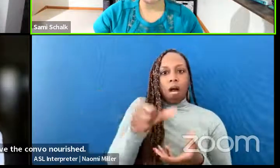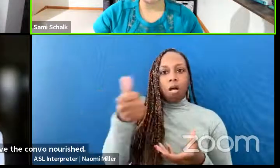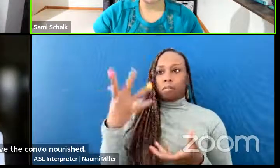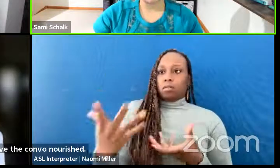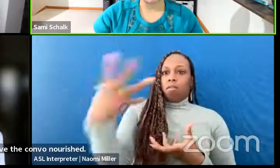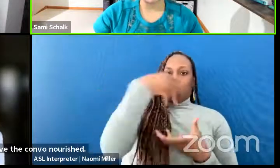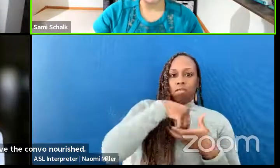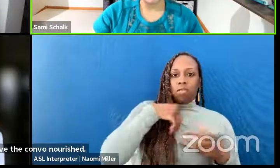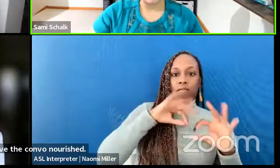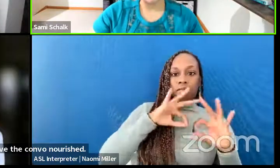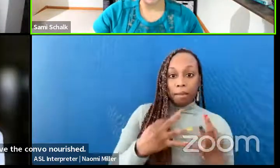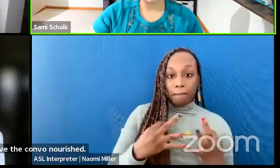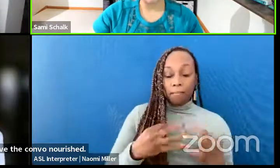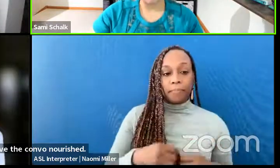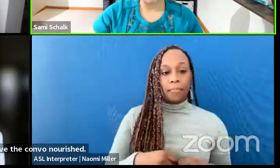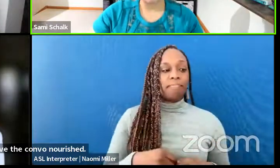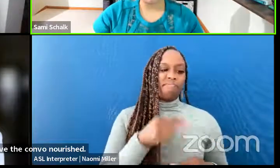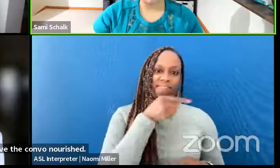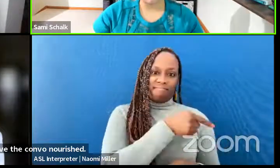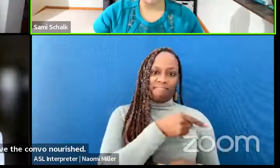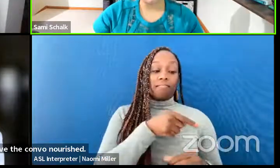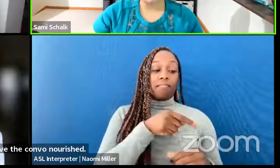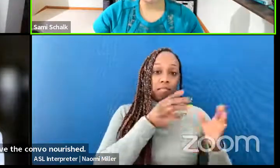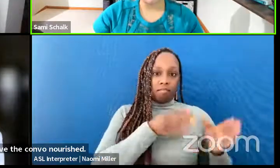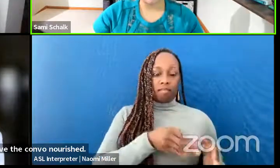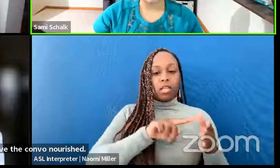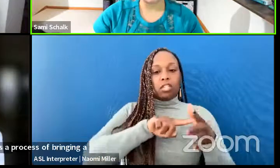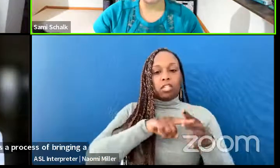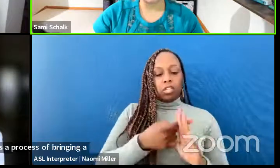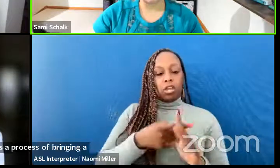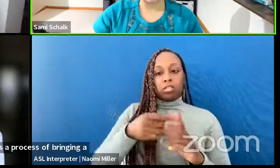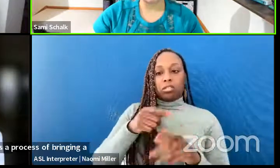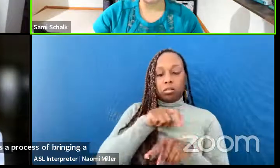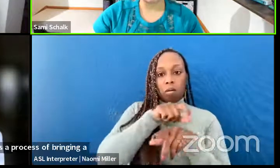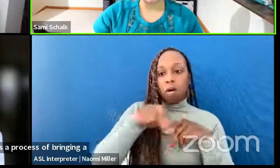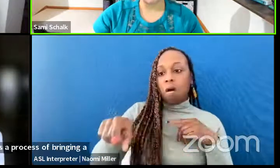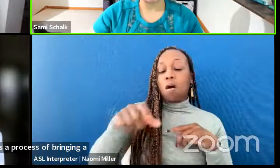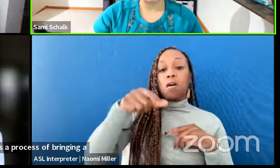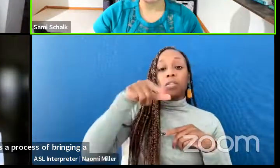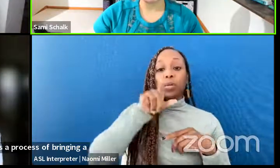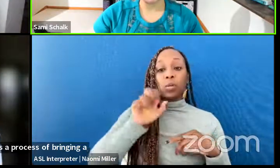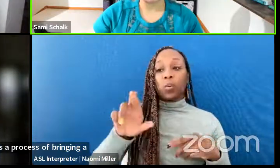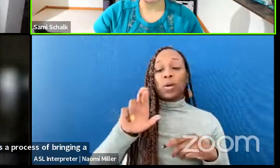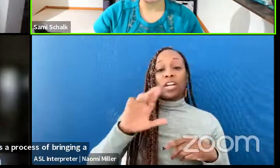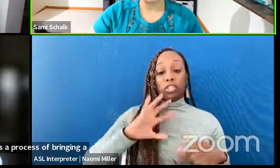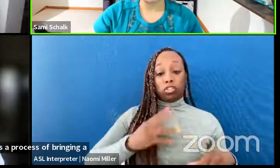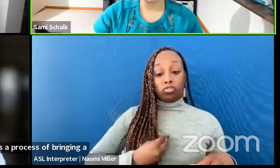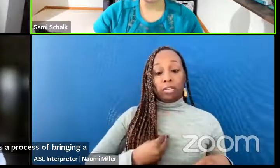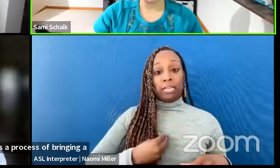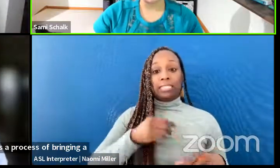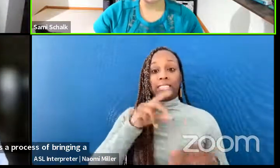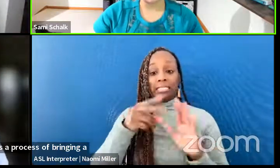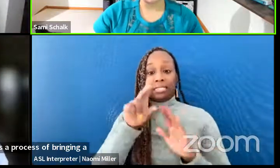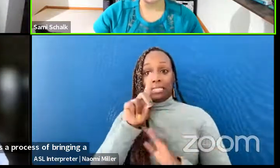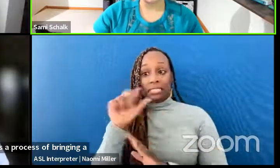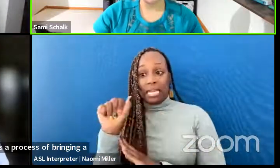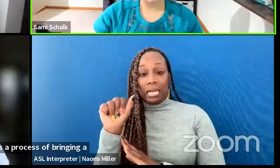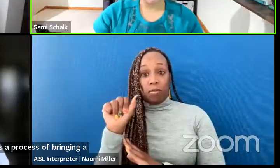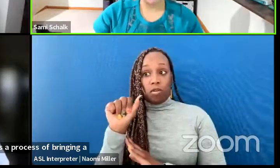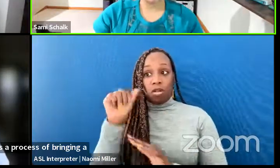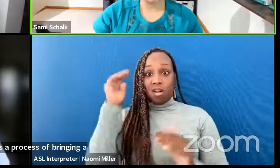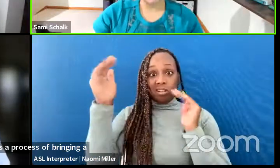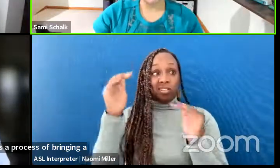family. E begins to call the queer, trans, and disabled adults we introduce them to his